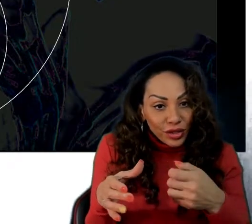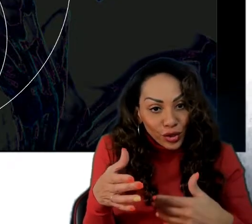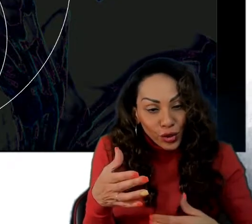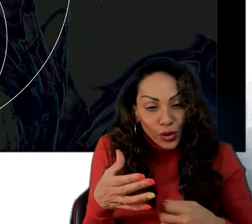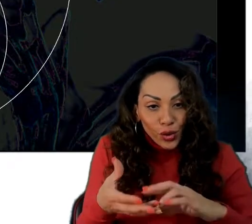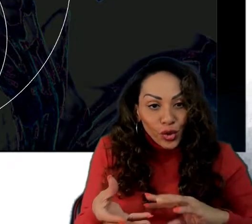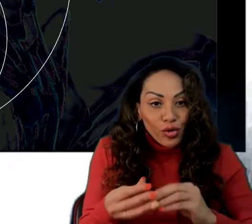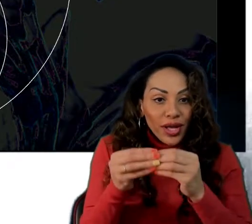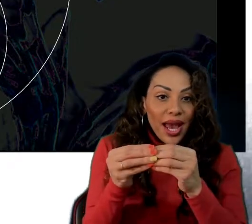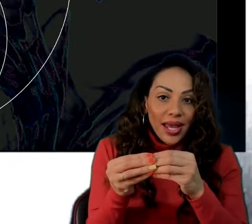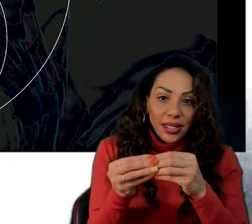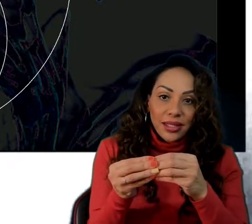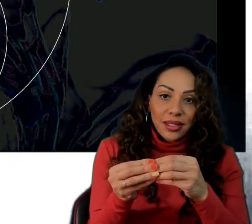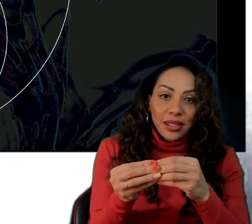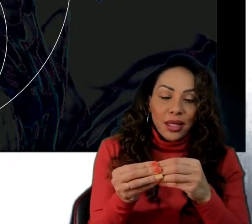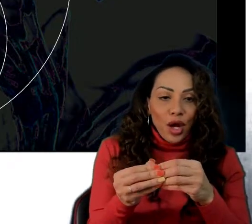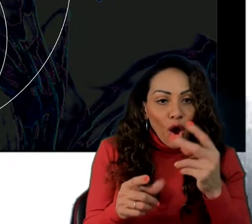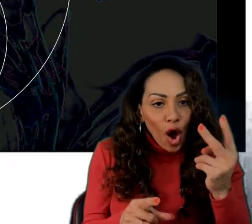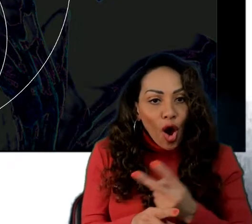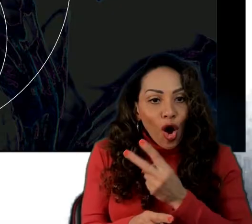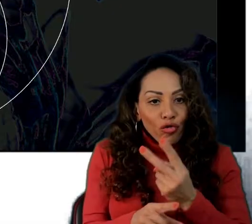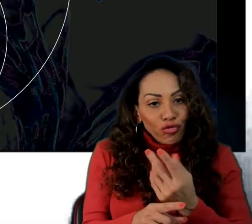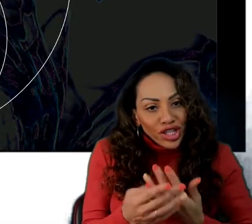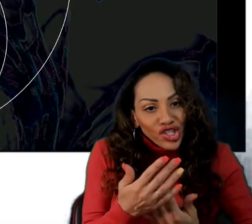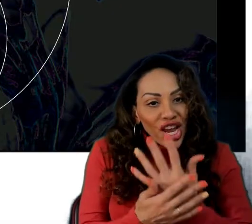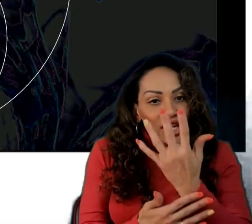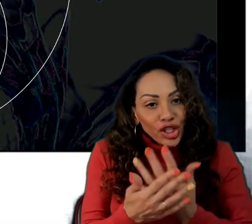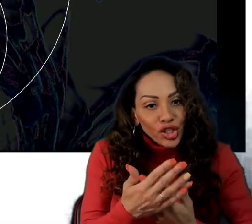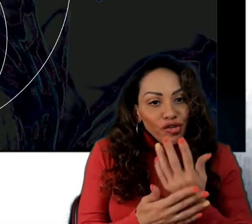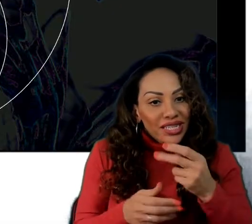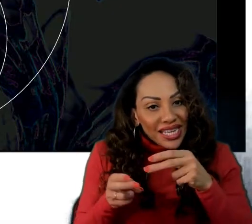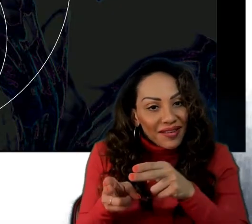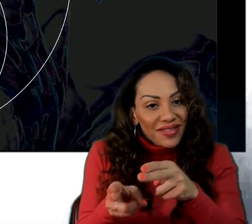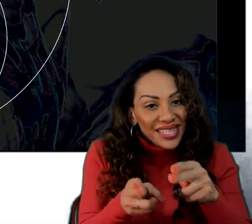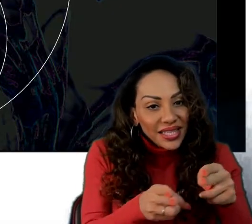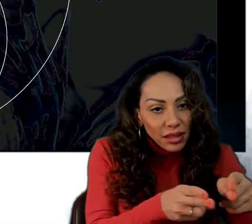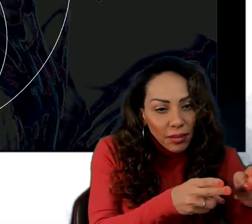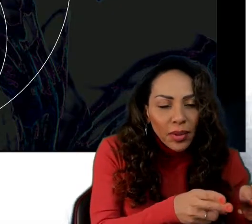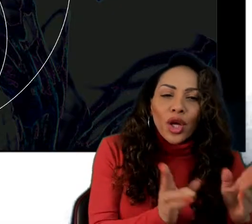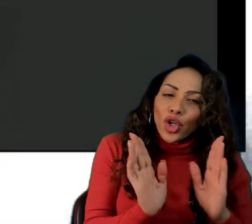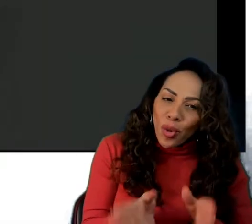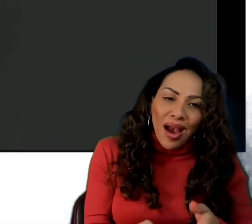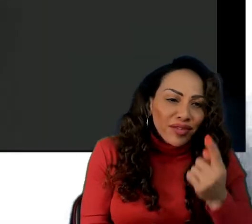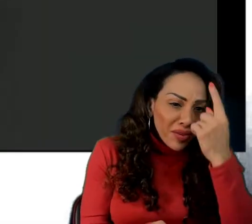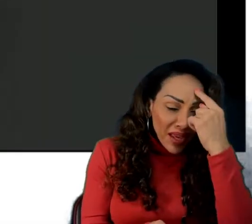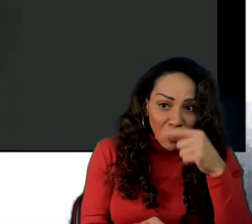and bring more of that into it, really thinking about the endings.